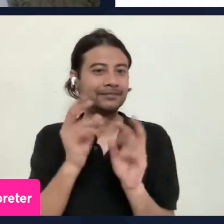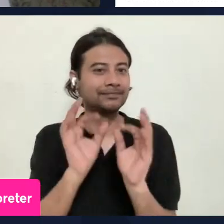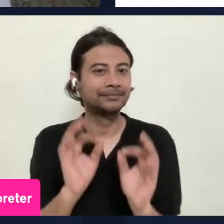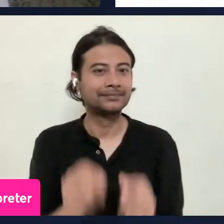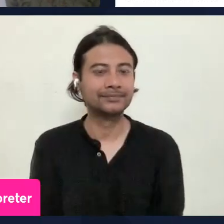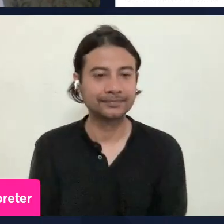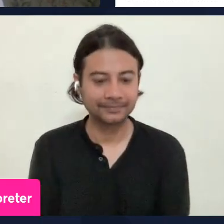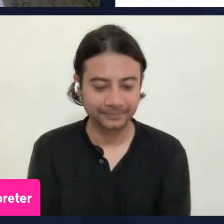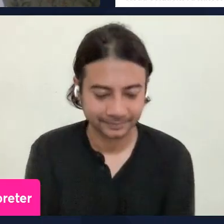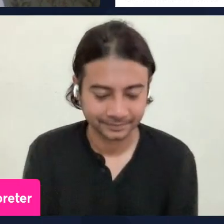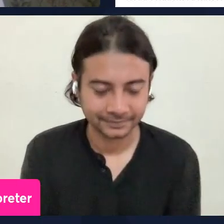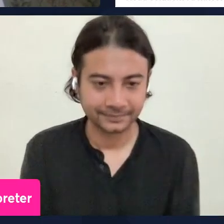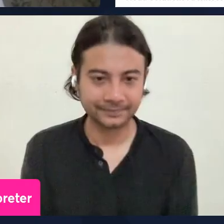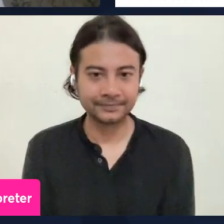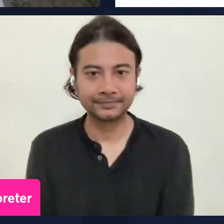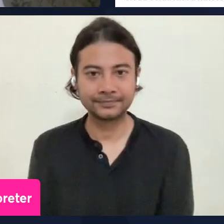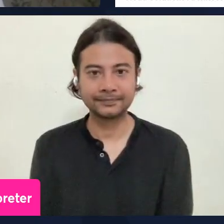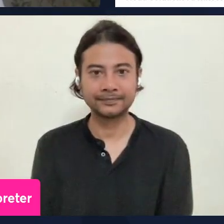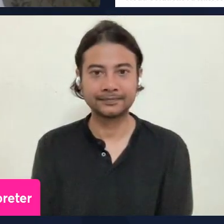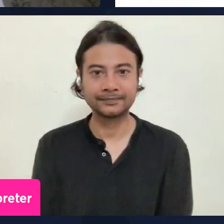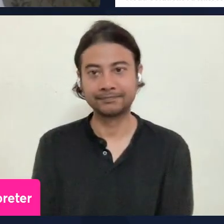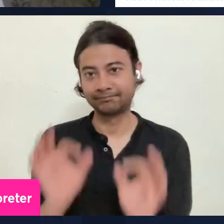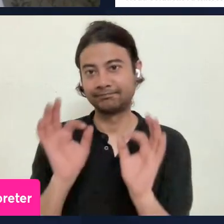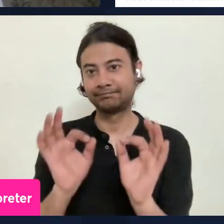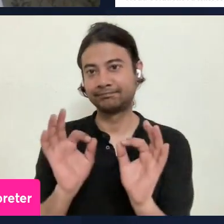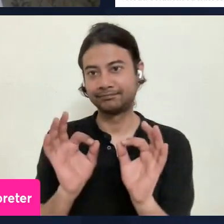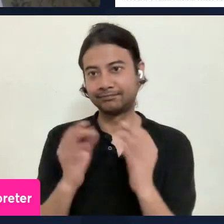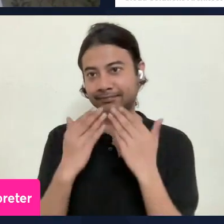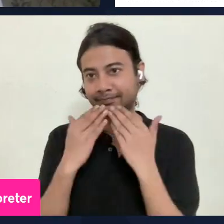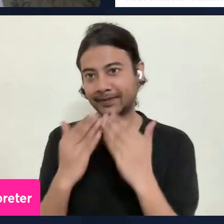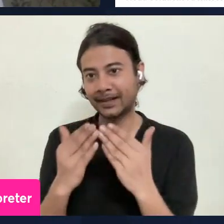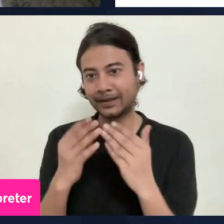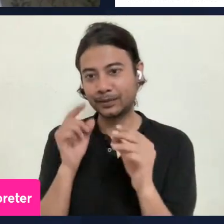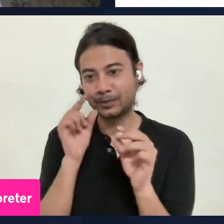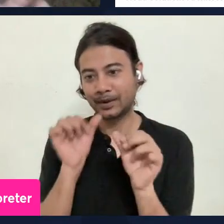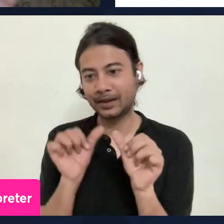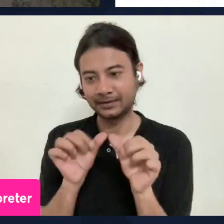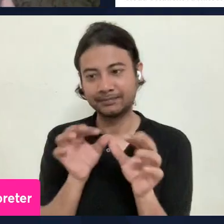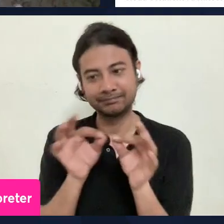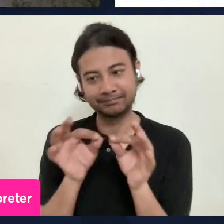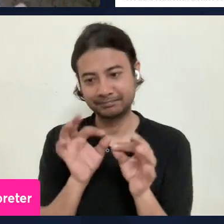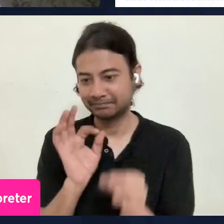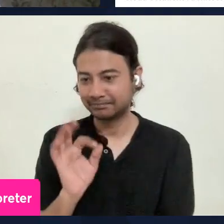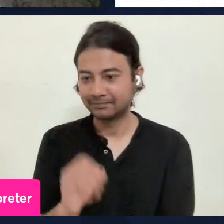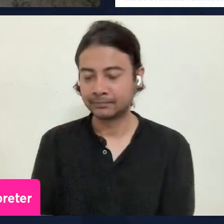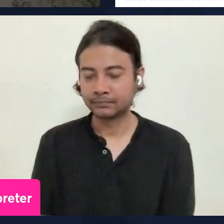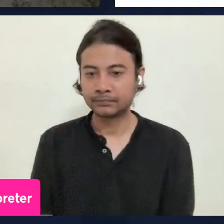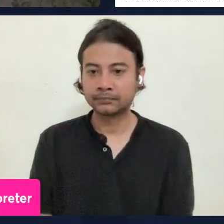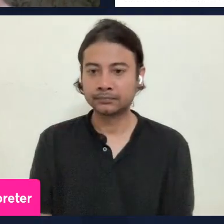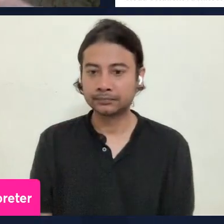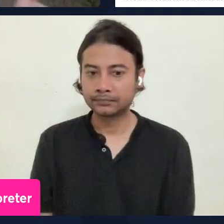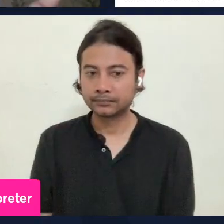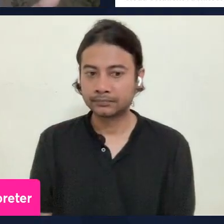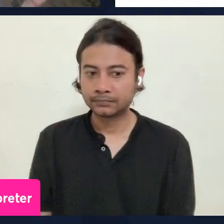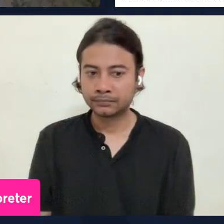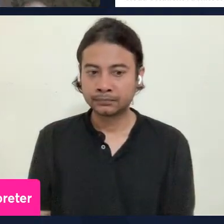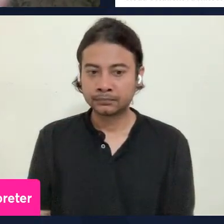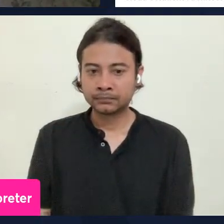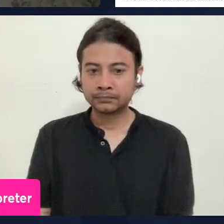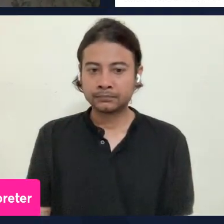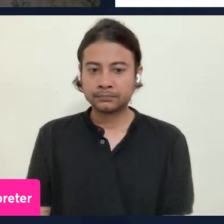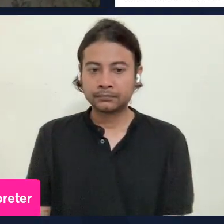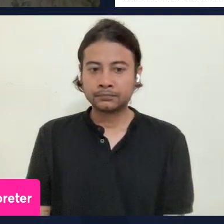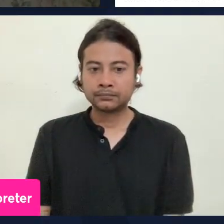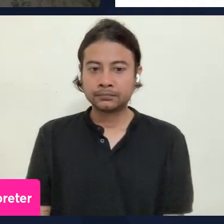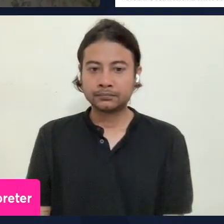Thank you for that explanation, Anthony. I now, we have spoken about specific details